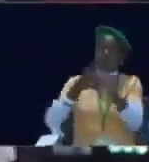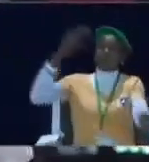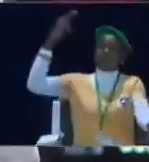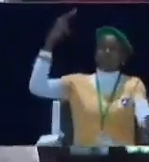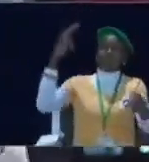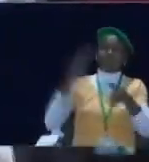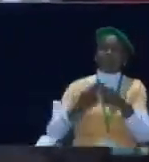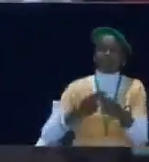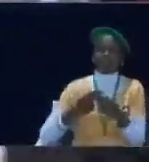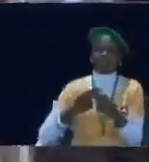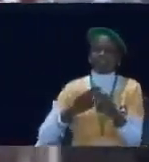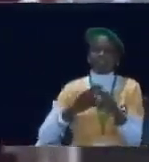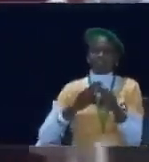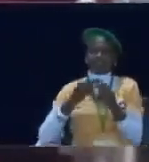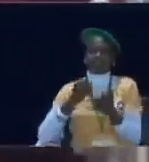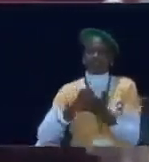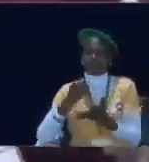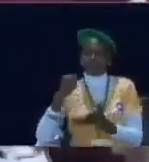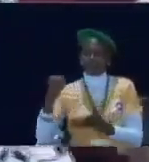of Jesus.